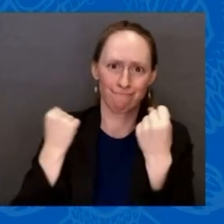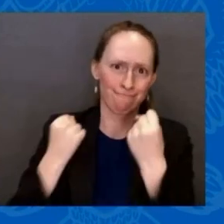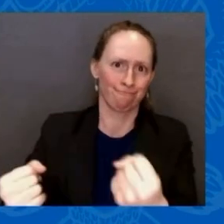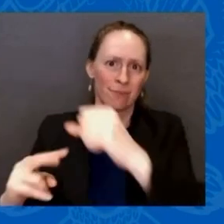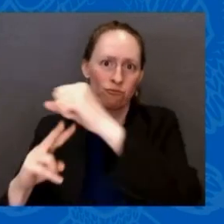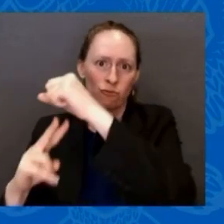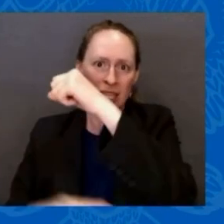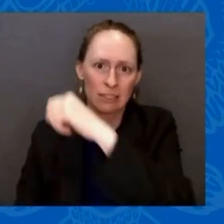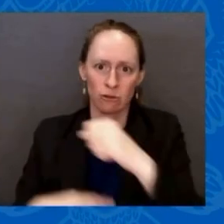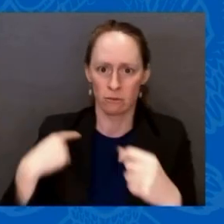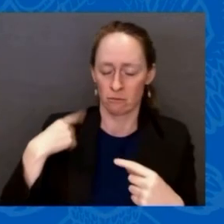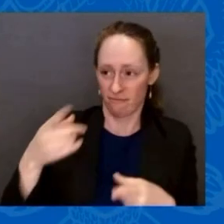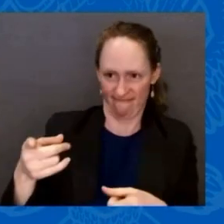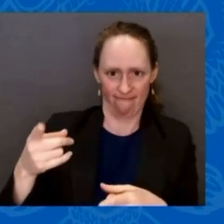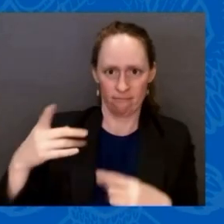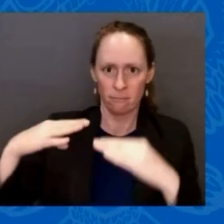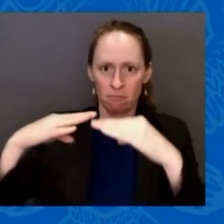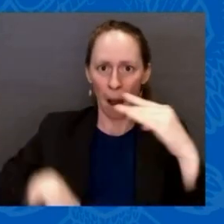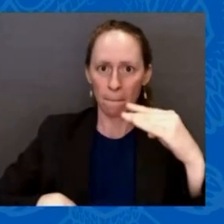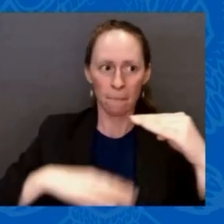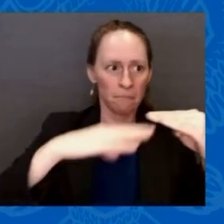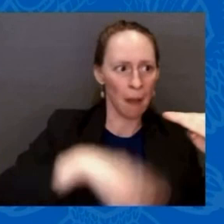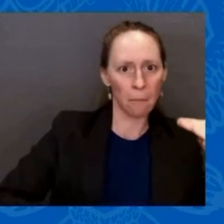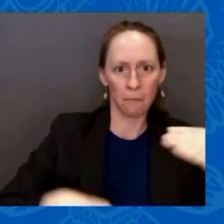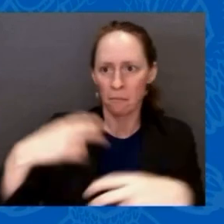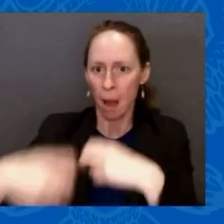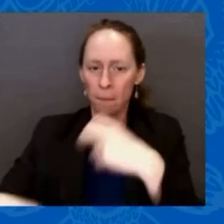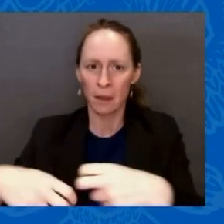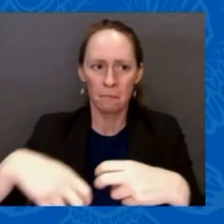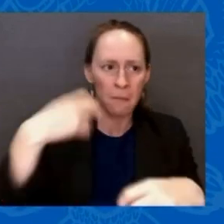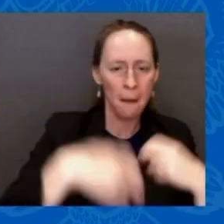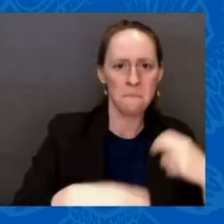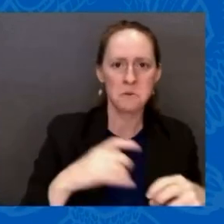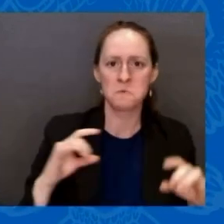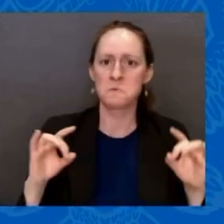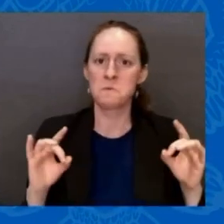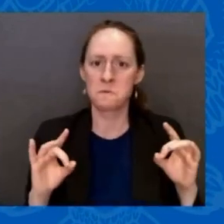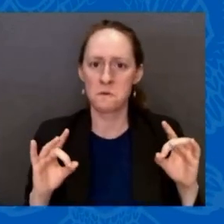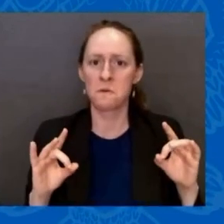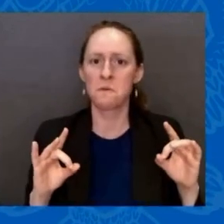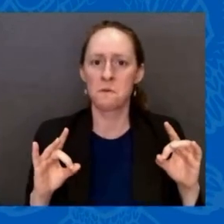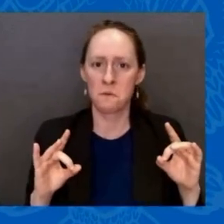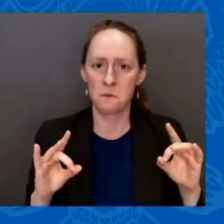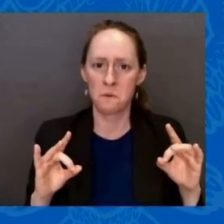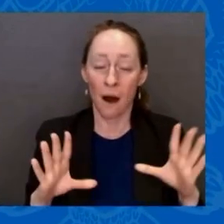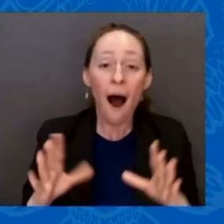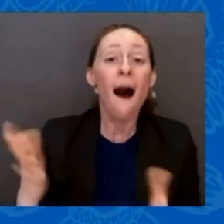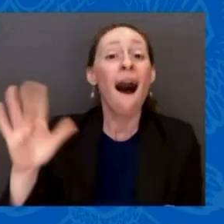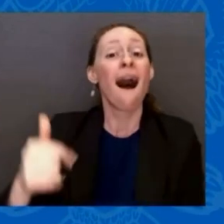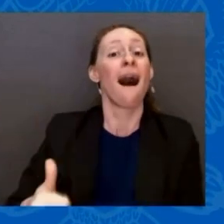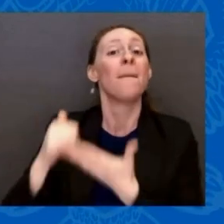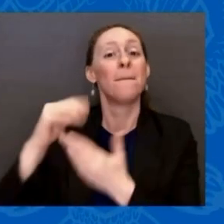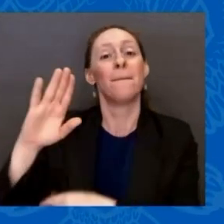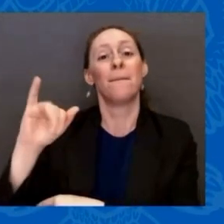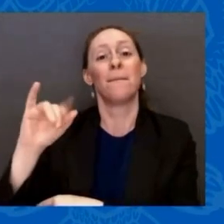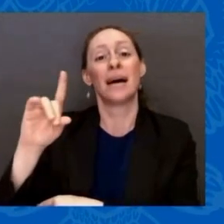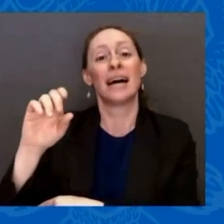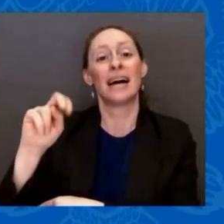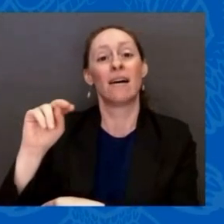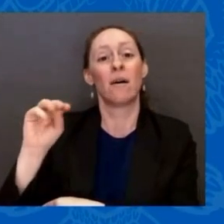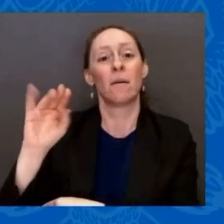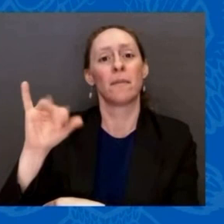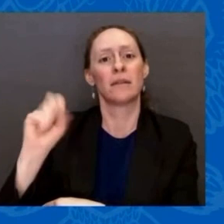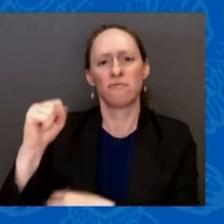around. We're supporting targeted investments. We're strengthening America's economic security, our national security, our energy security, and